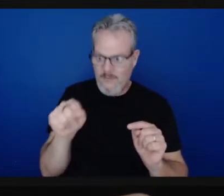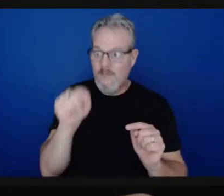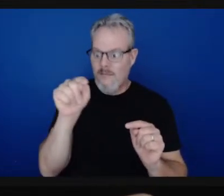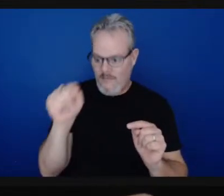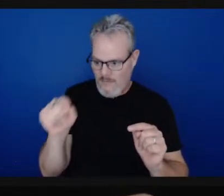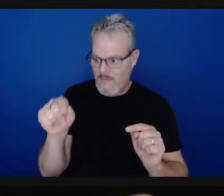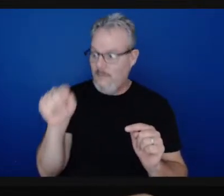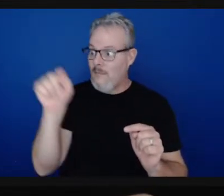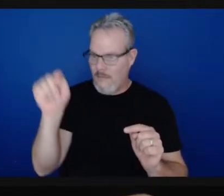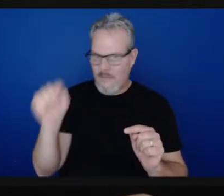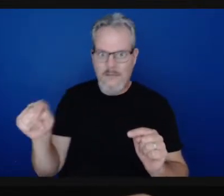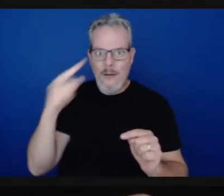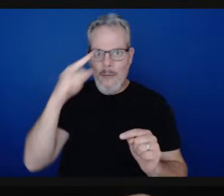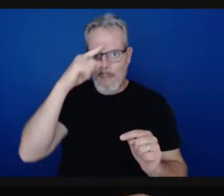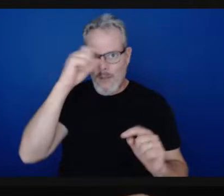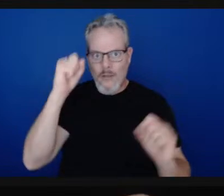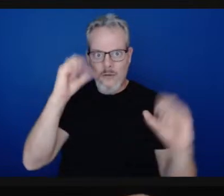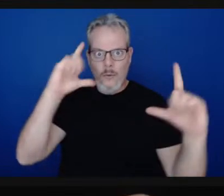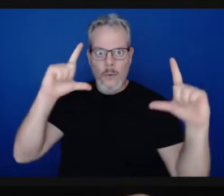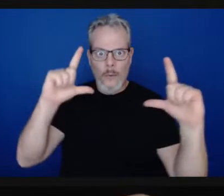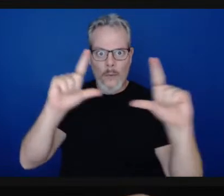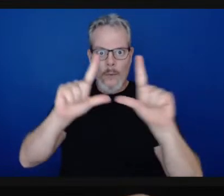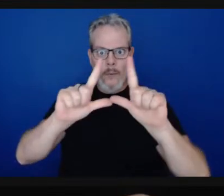we're so zoomed into the graph, really.